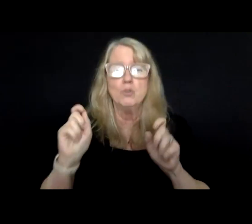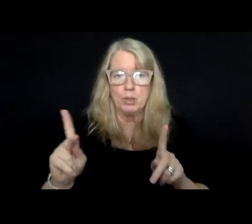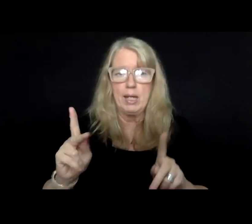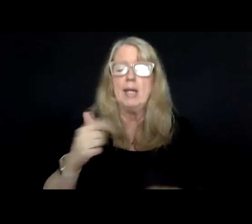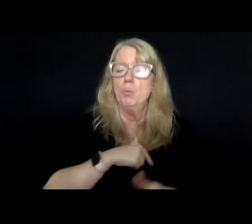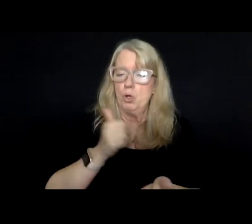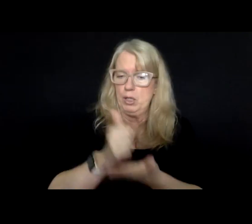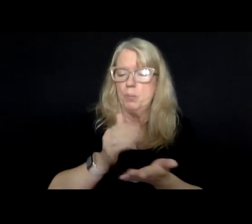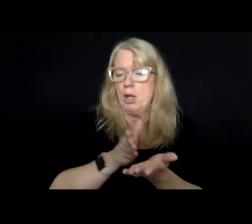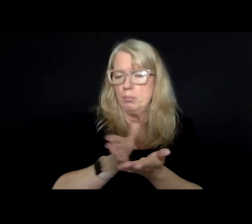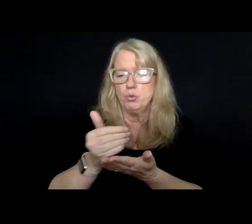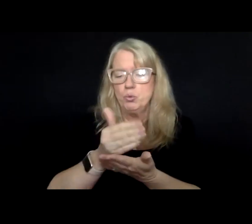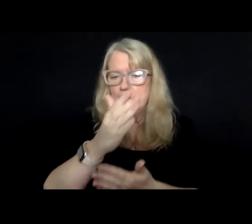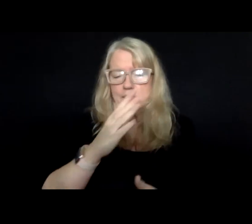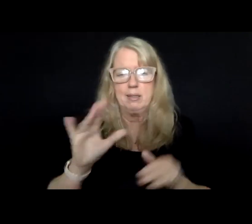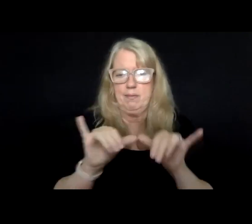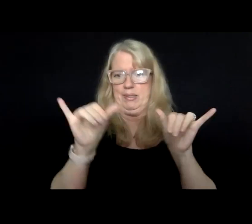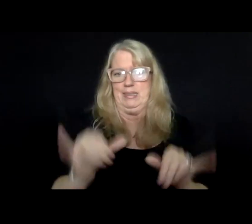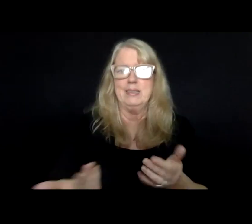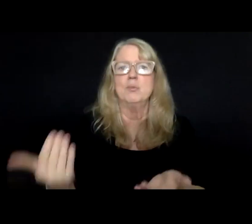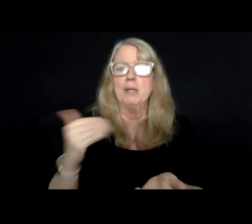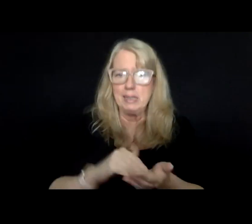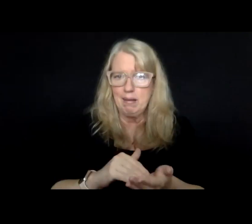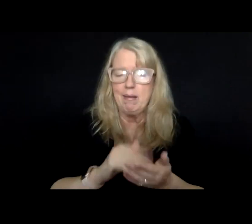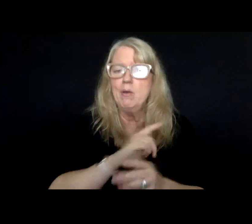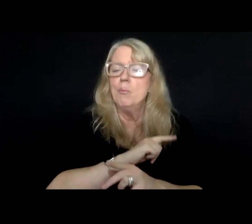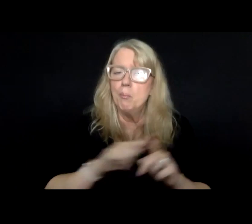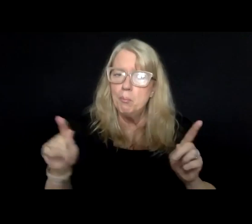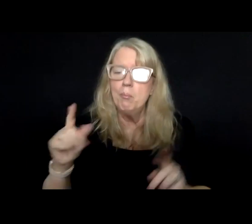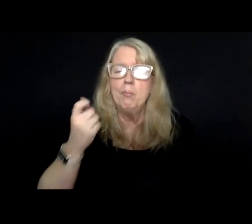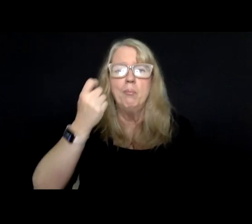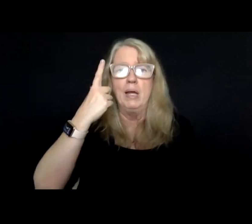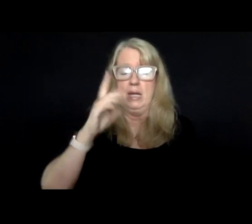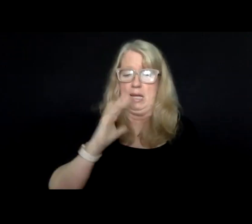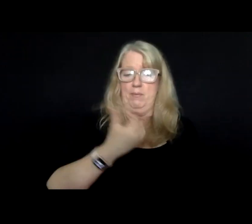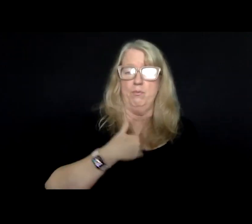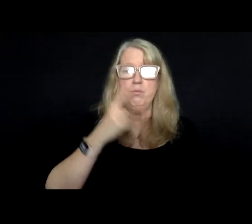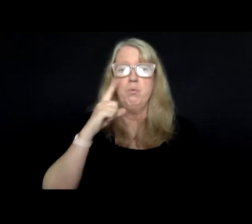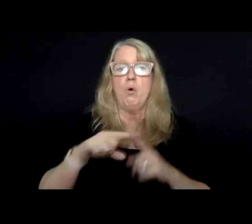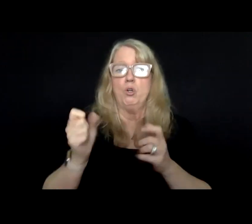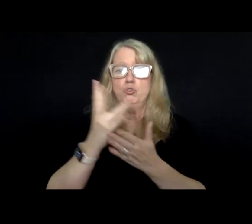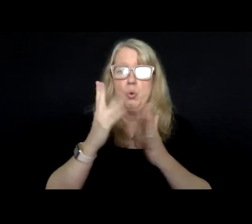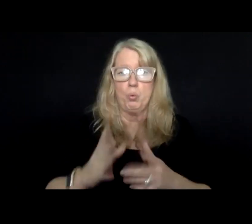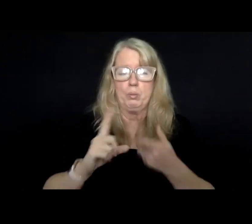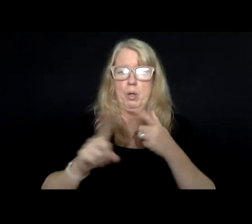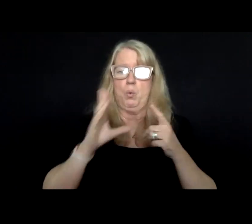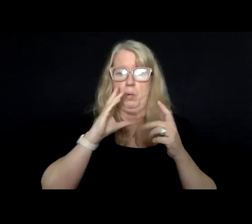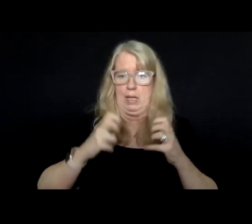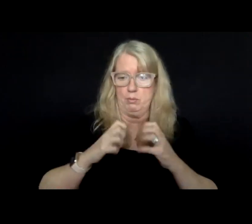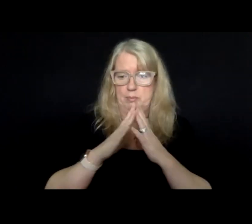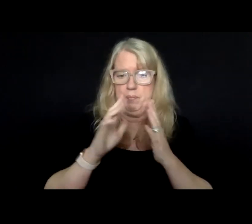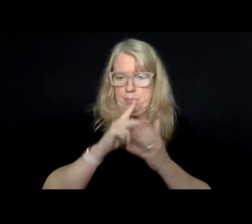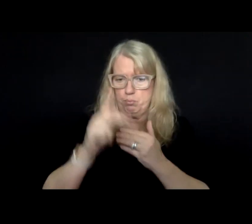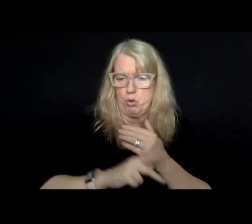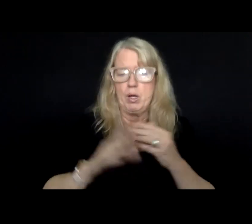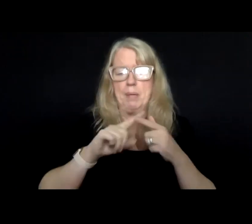them navigate the system again. But I think as a social worker, when I was setting this program up, I was doing it